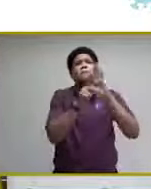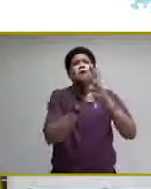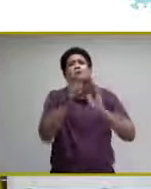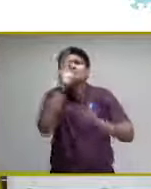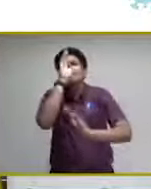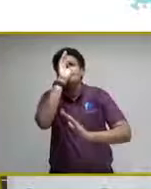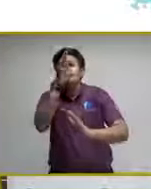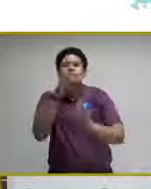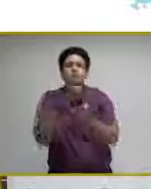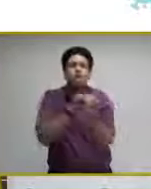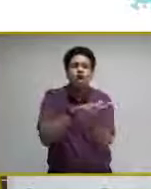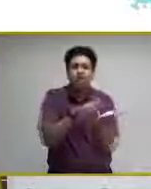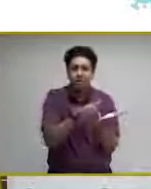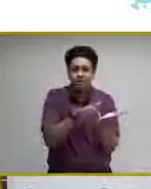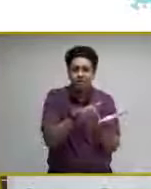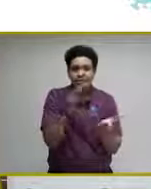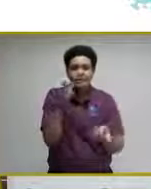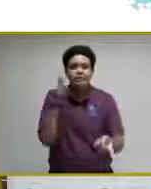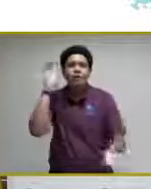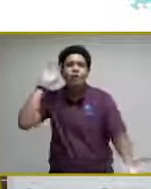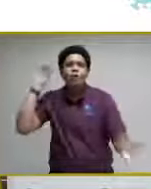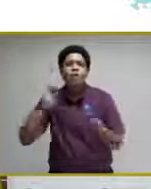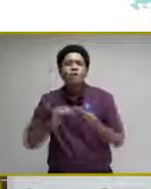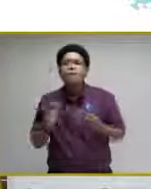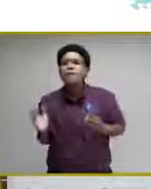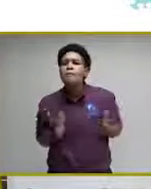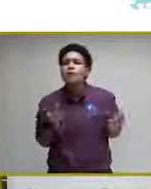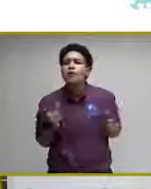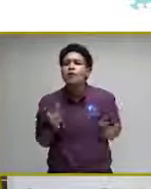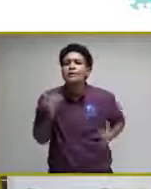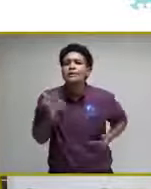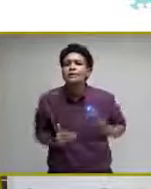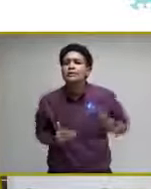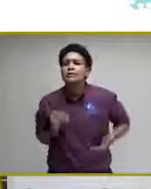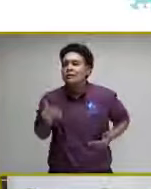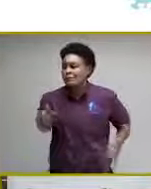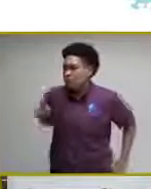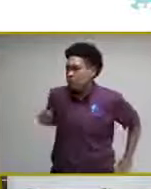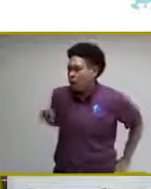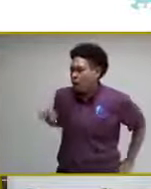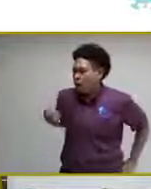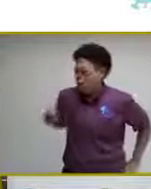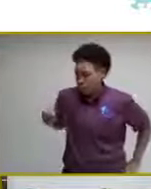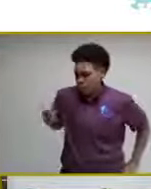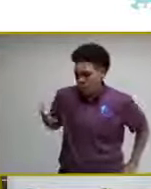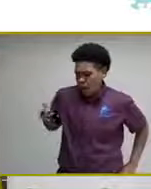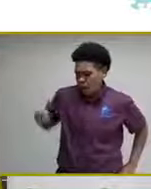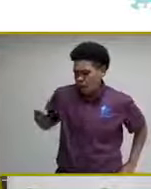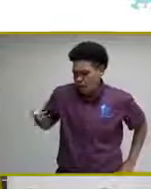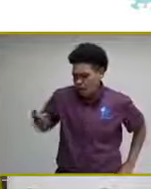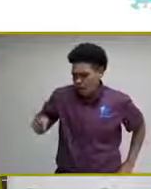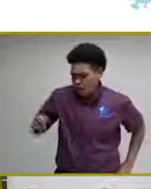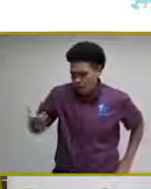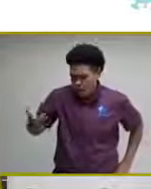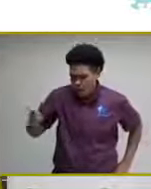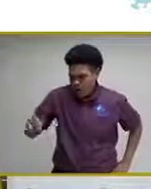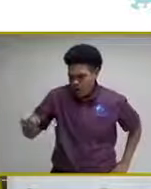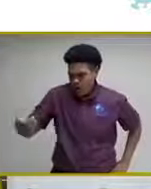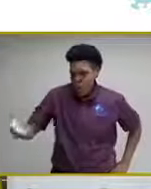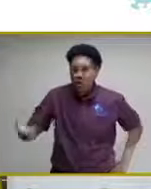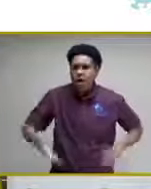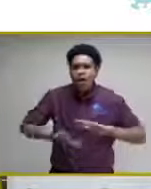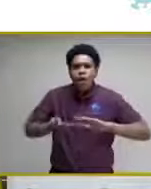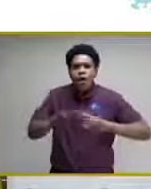the overall approach to how we will undertake the operations in the public